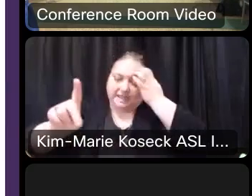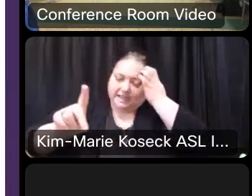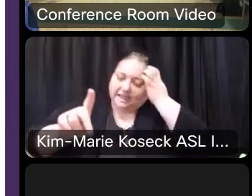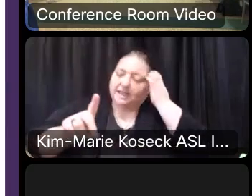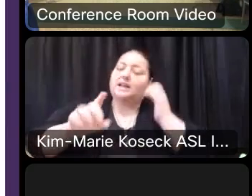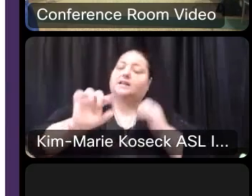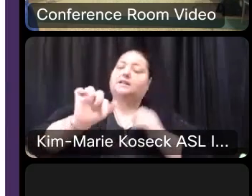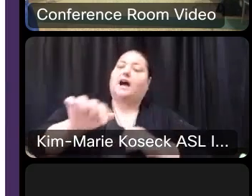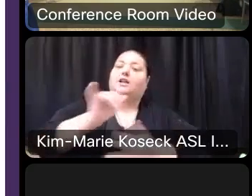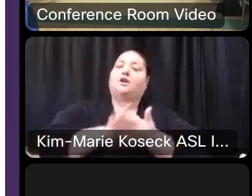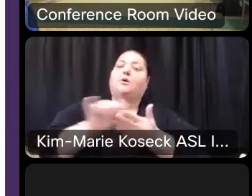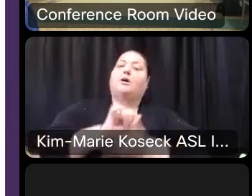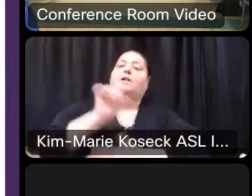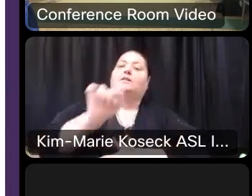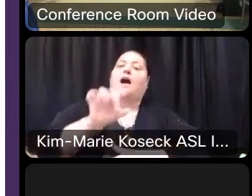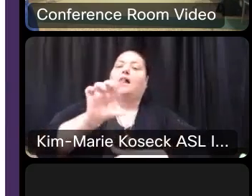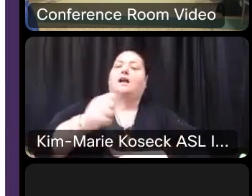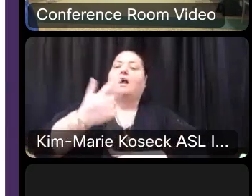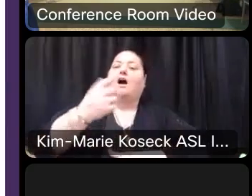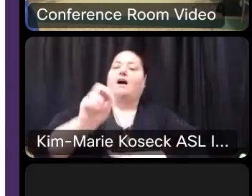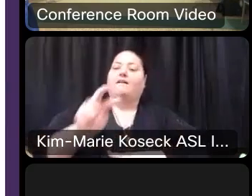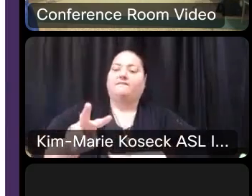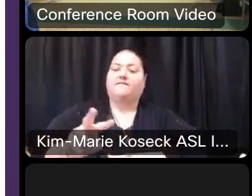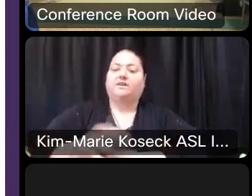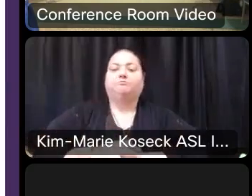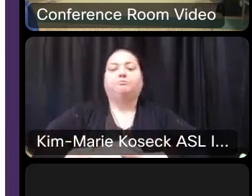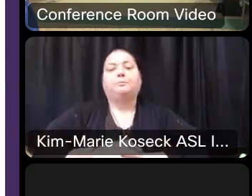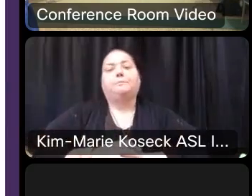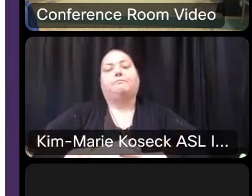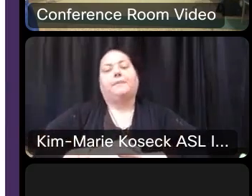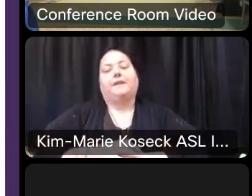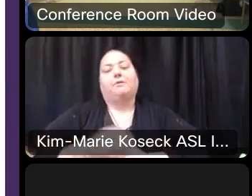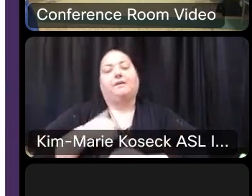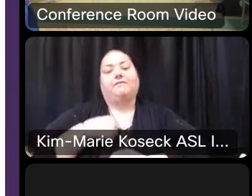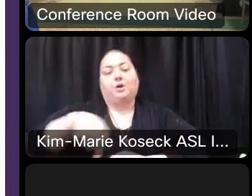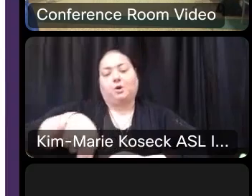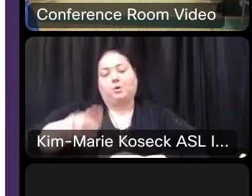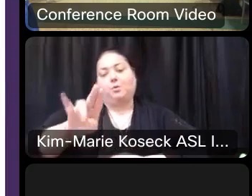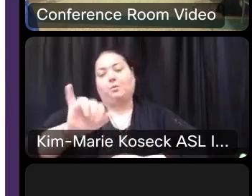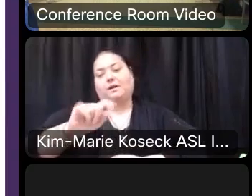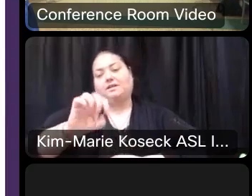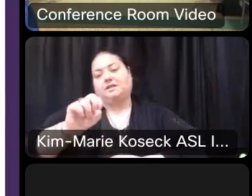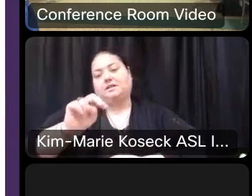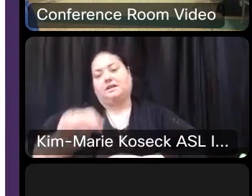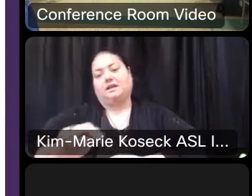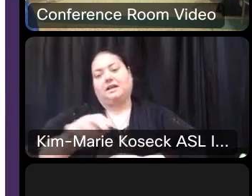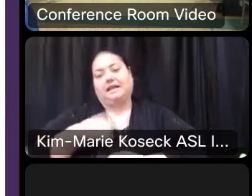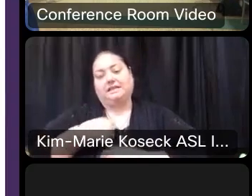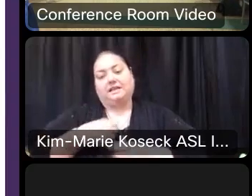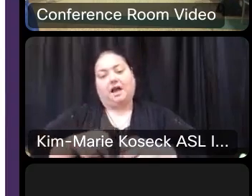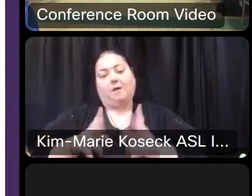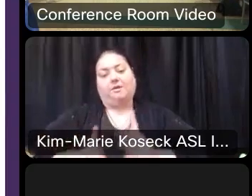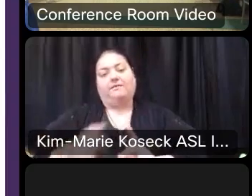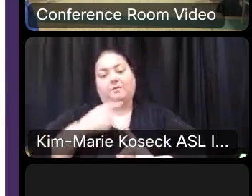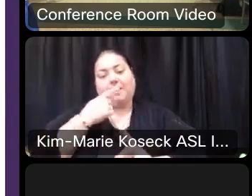can see it. All right, so first up, we have Quentin. As a reminder, this is an opportunity for